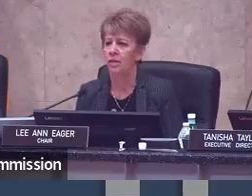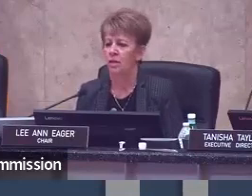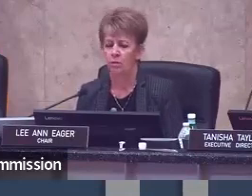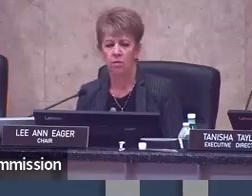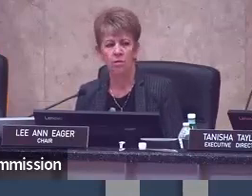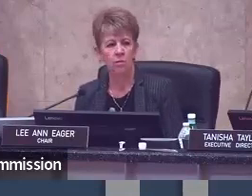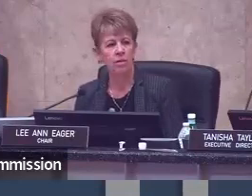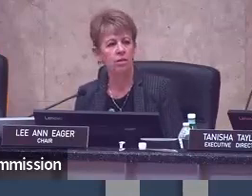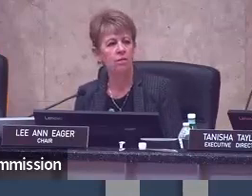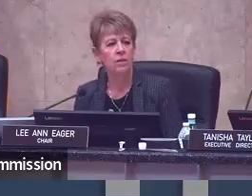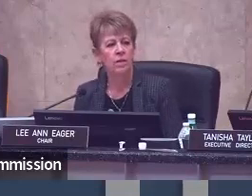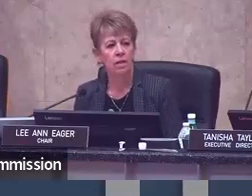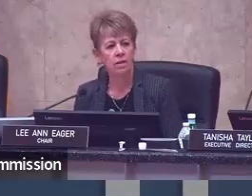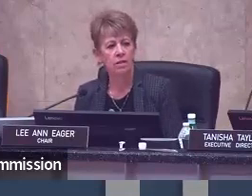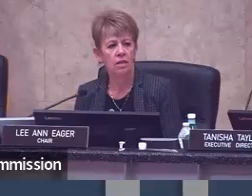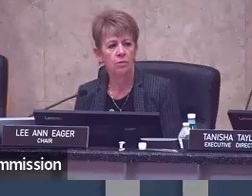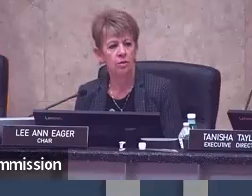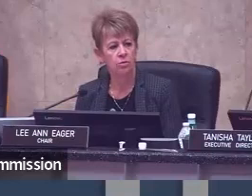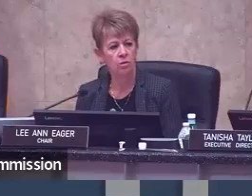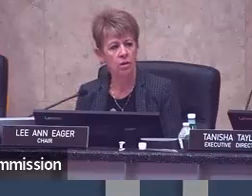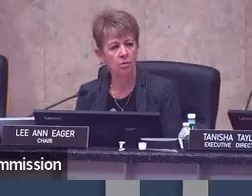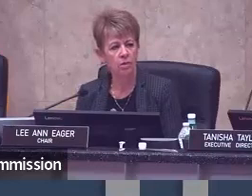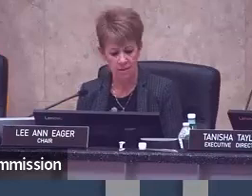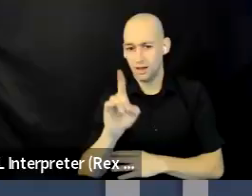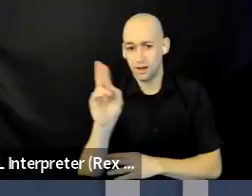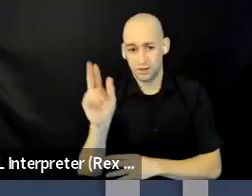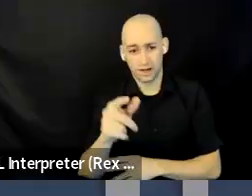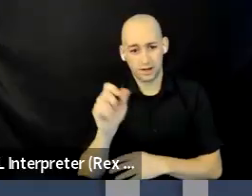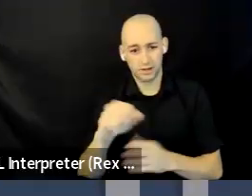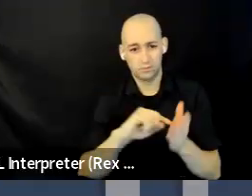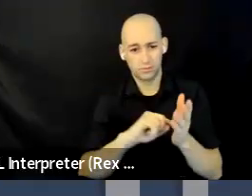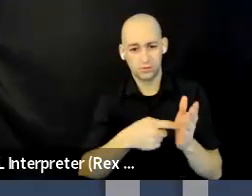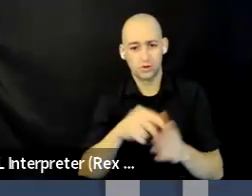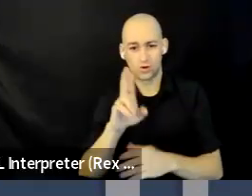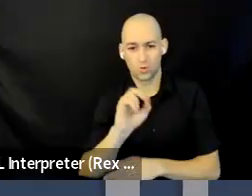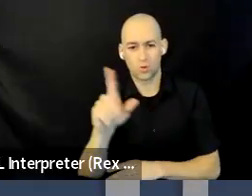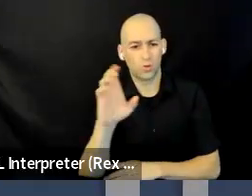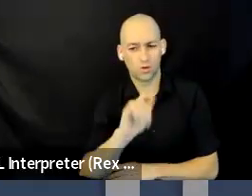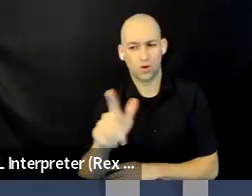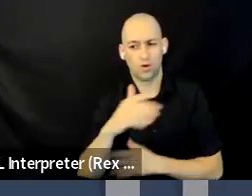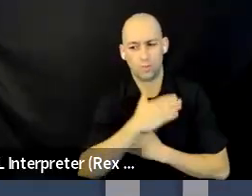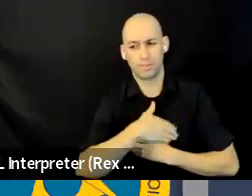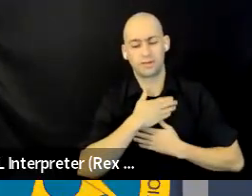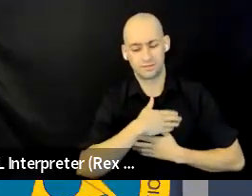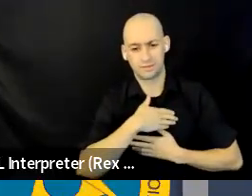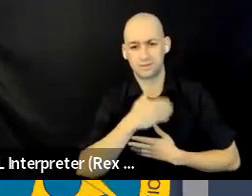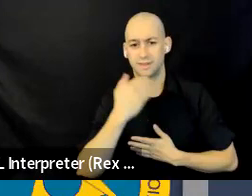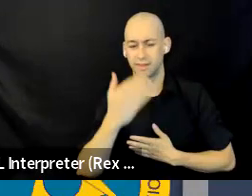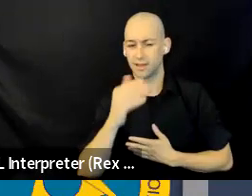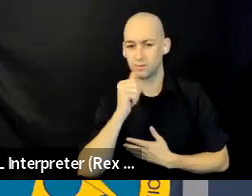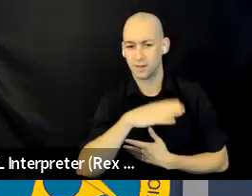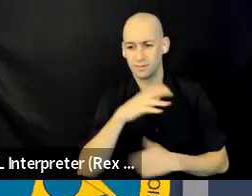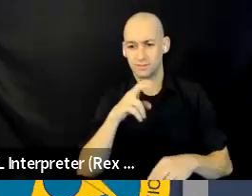So we're thrilled to be here. Douglas, if we could do roll call, please. Thank you, Madam Chair. Commissioner